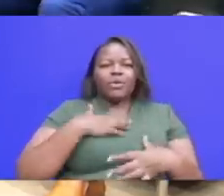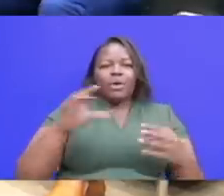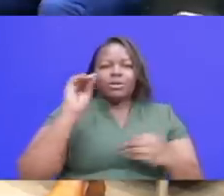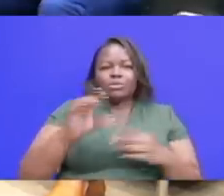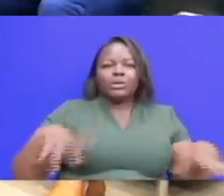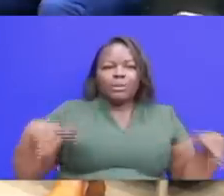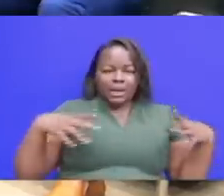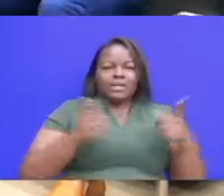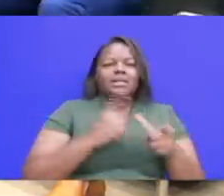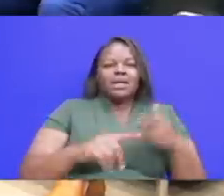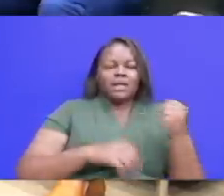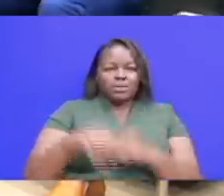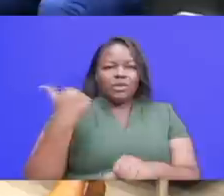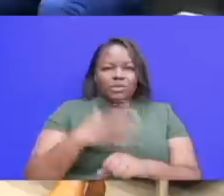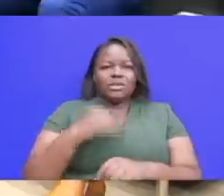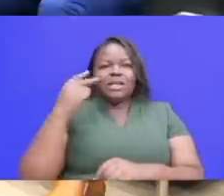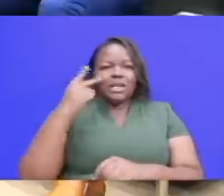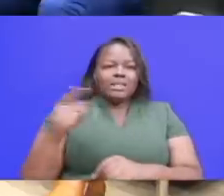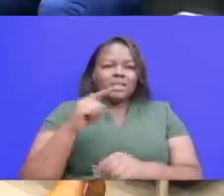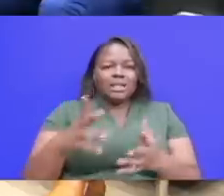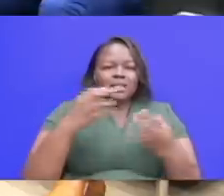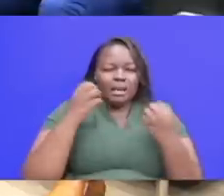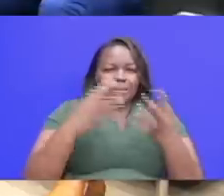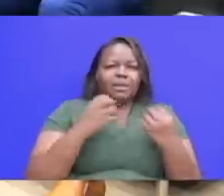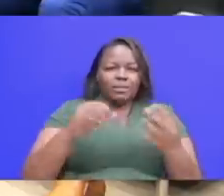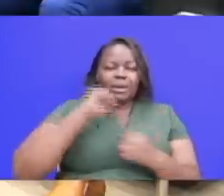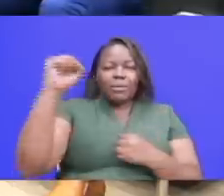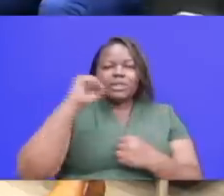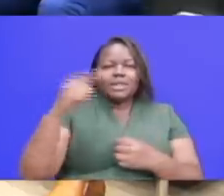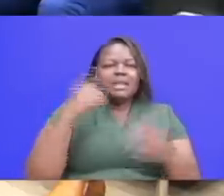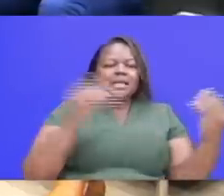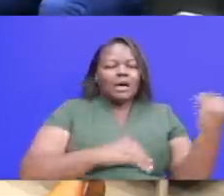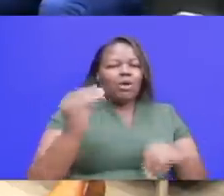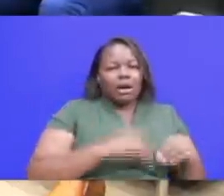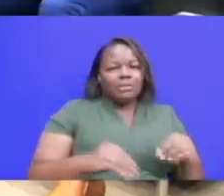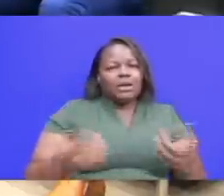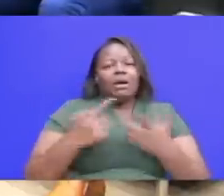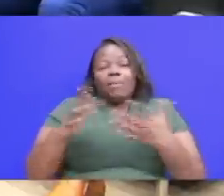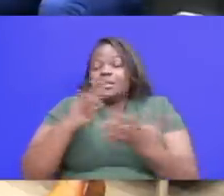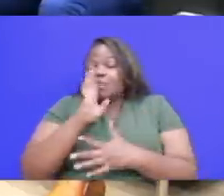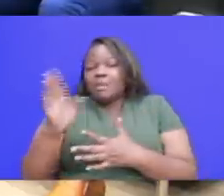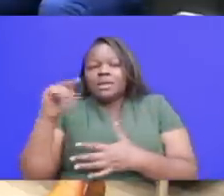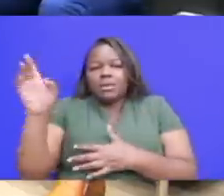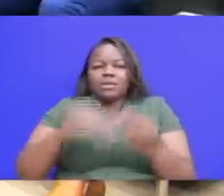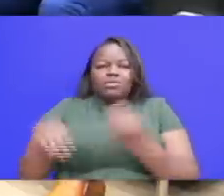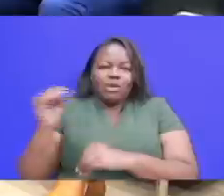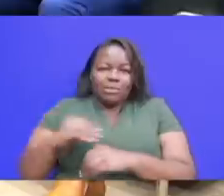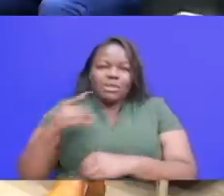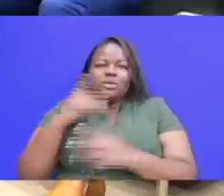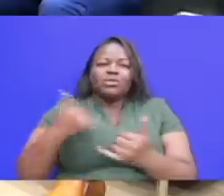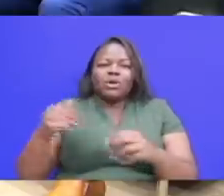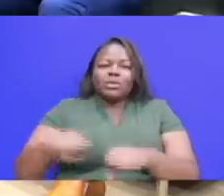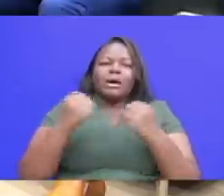deny. And we see this in with many politicians saying that they're not corrupt, yet they were. For example, and it even does happens to us